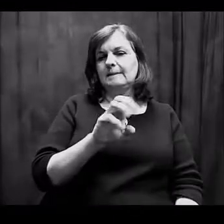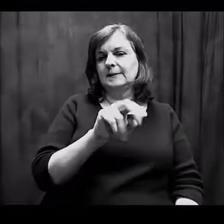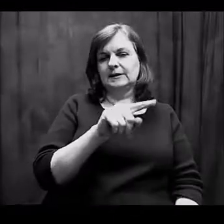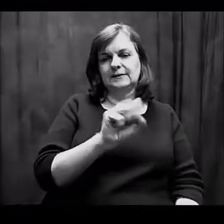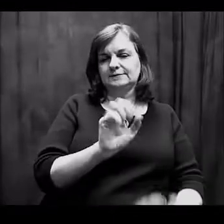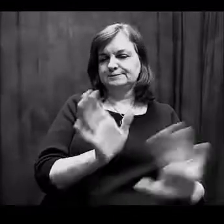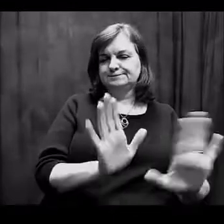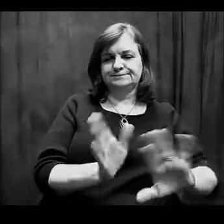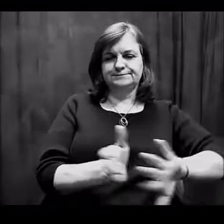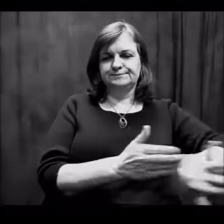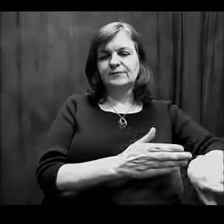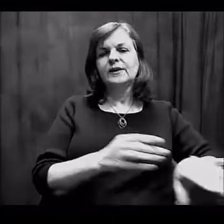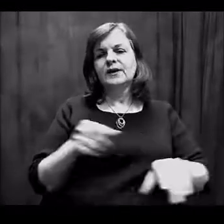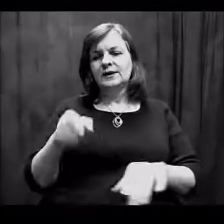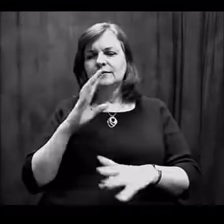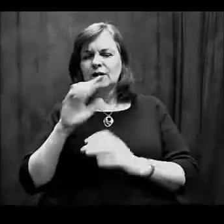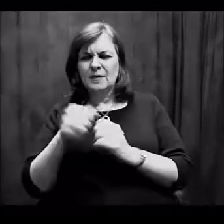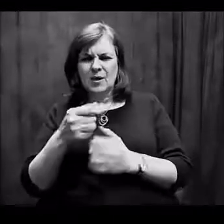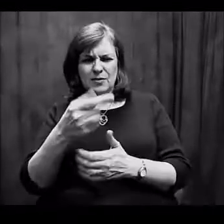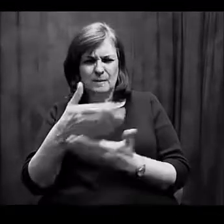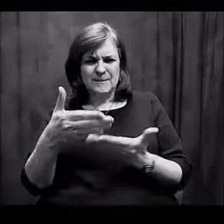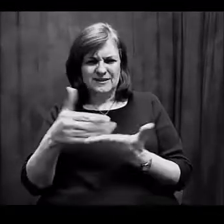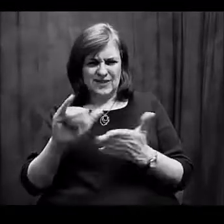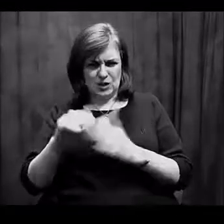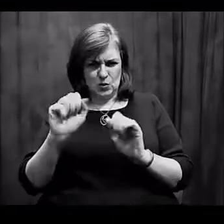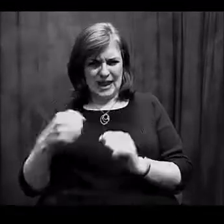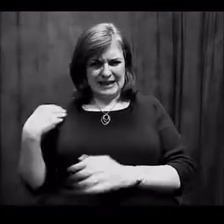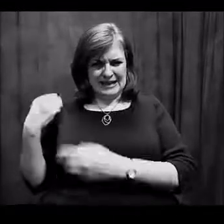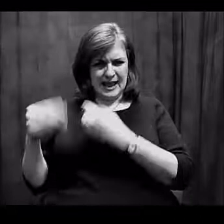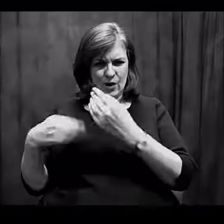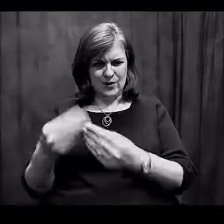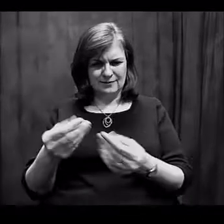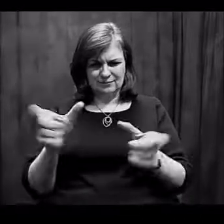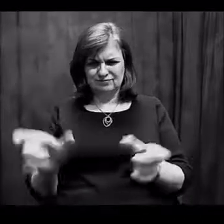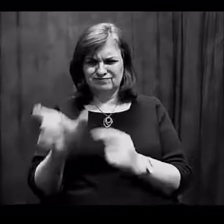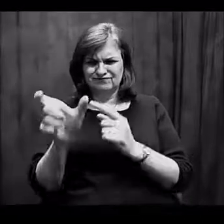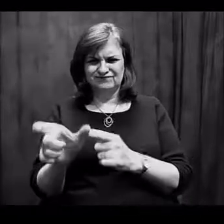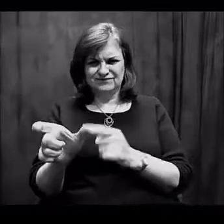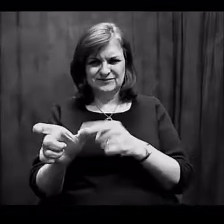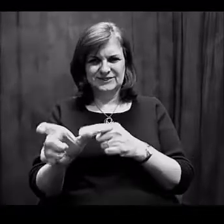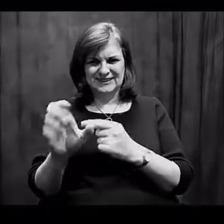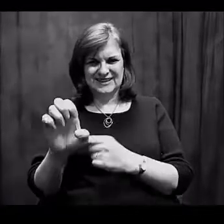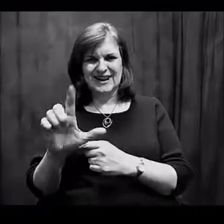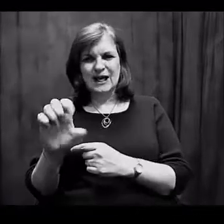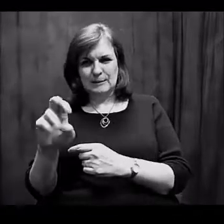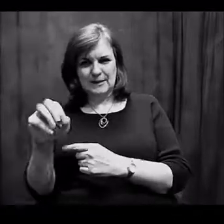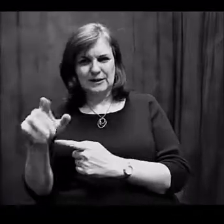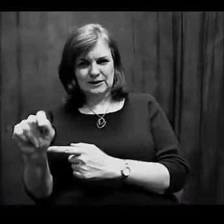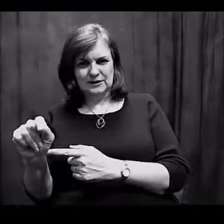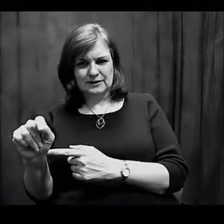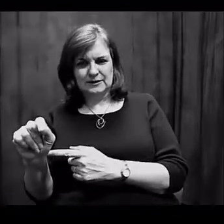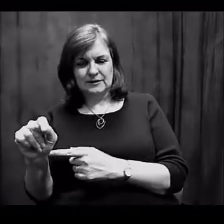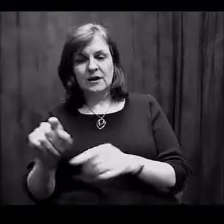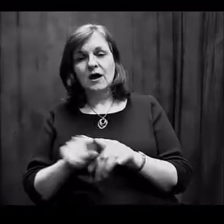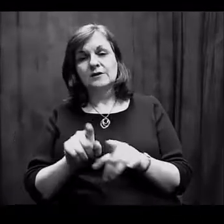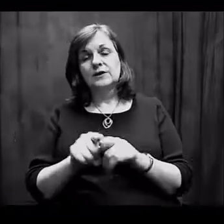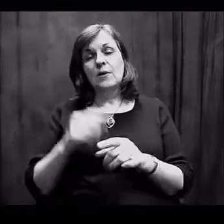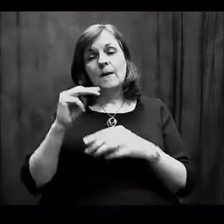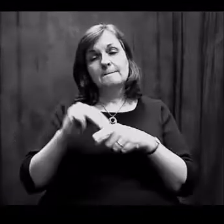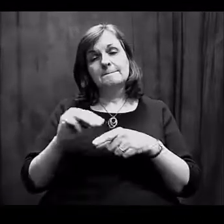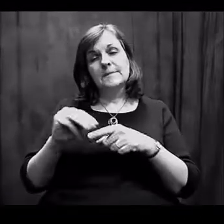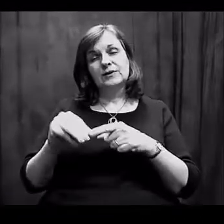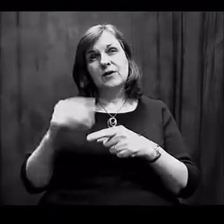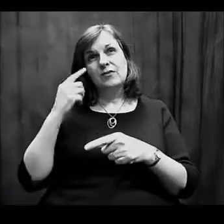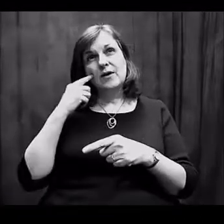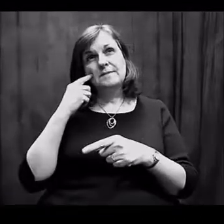okay? This is just thinking about these inheritable pieces, if you will, okay? The other thing